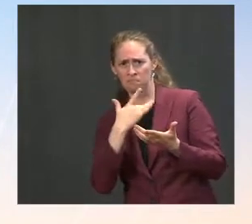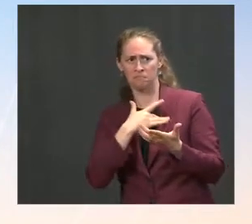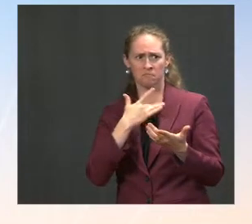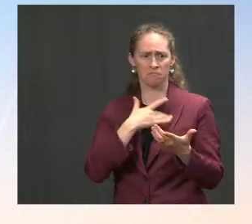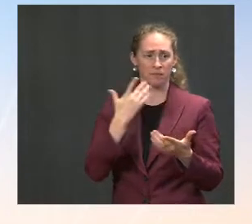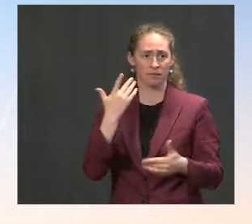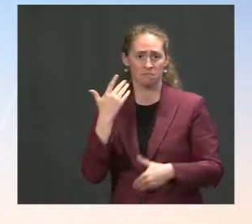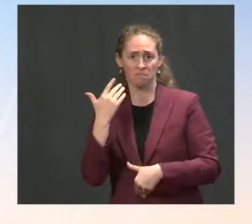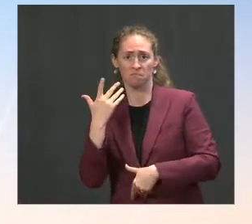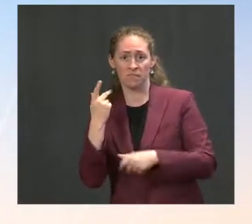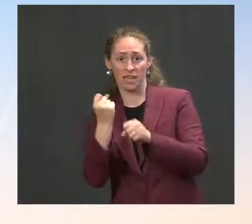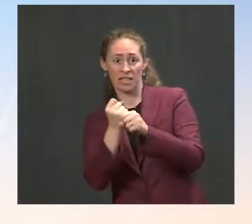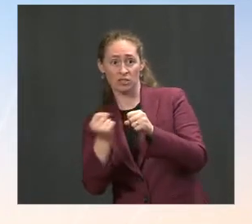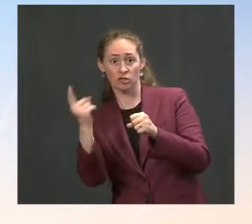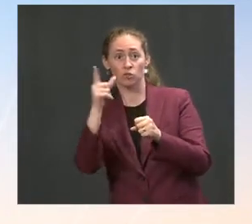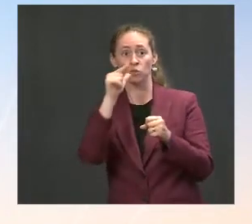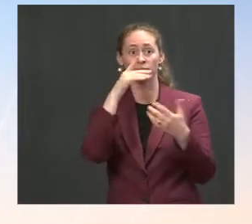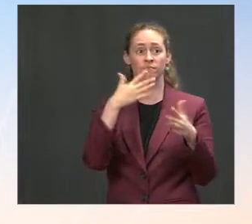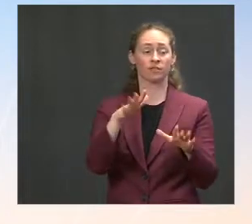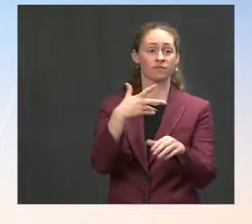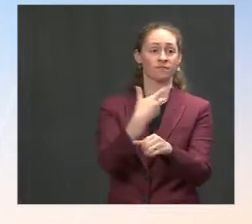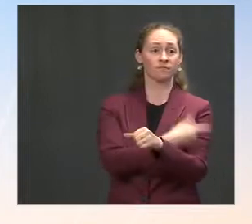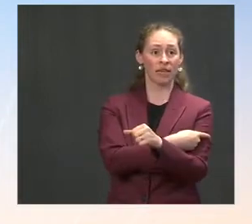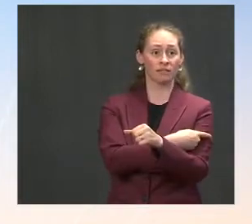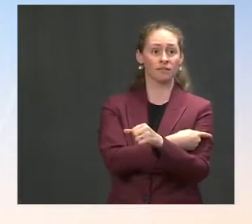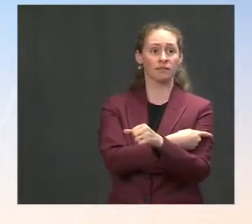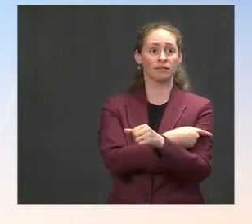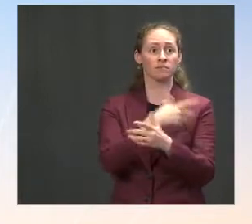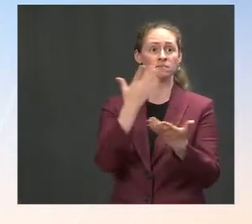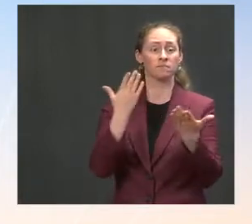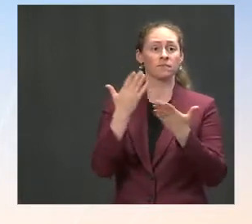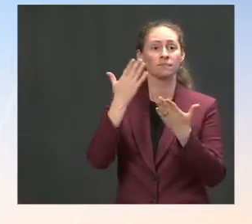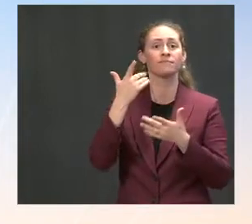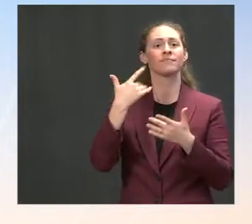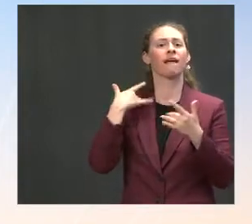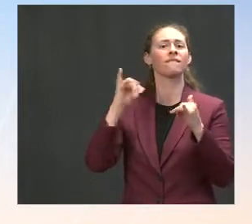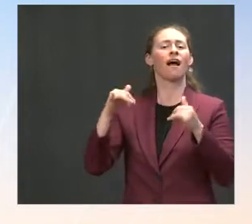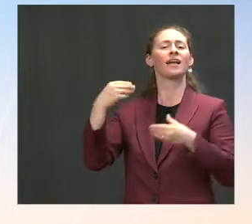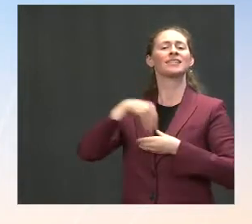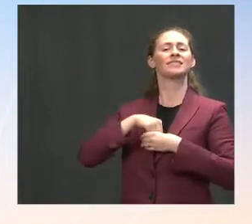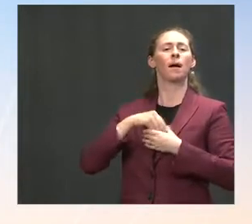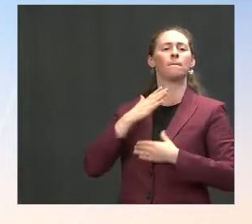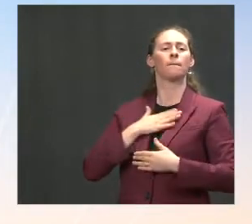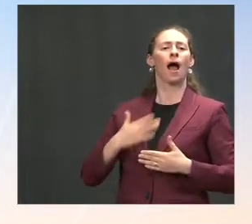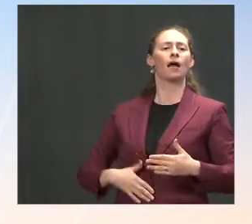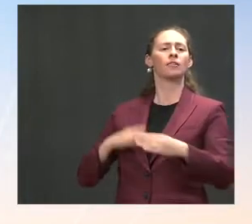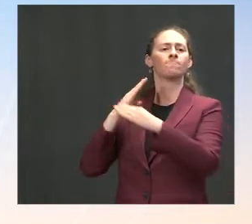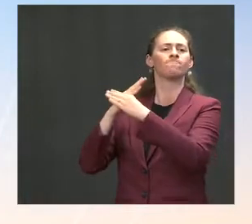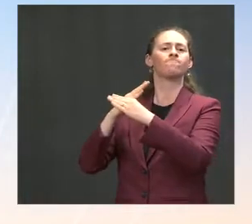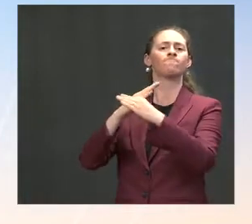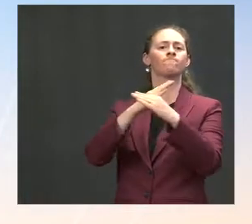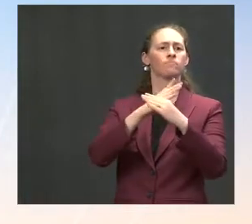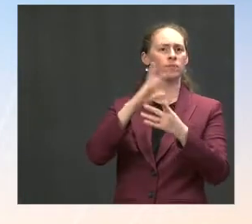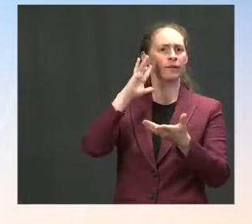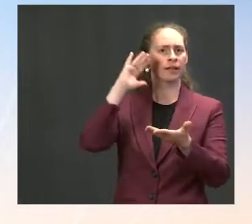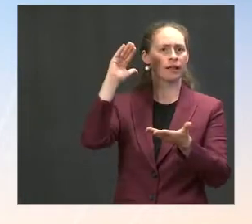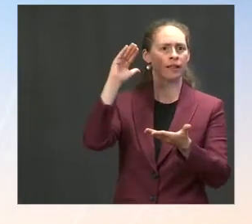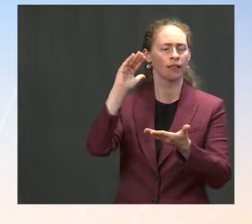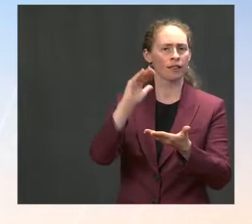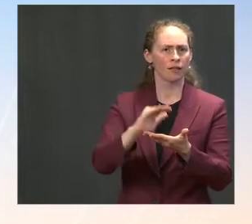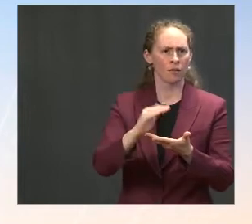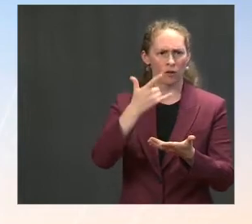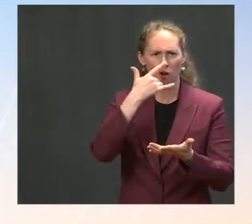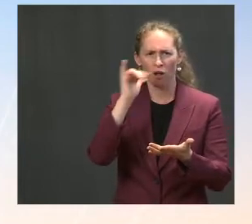been vaccinated could start to lose that immunity, what does that look like for hospitalizations and deaths, et cetera? Well, first, I would